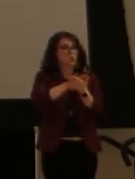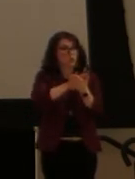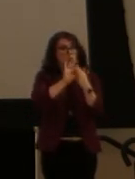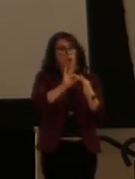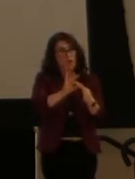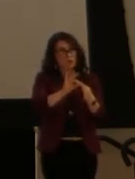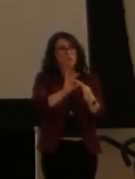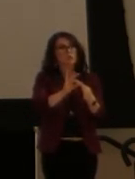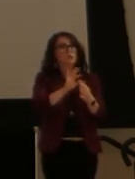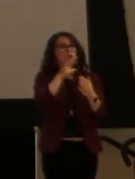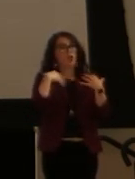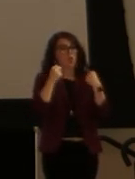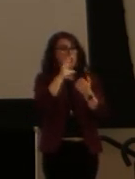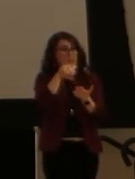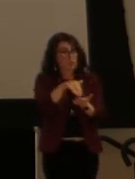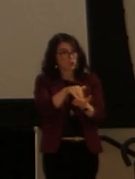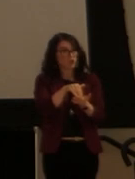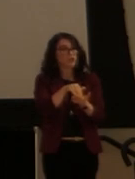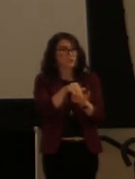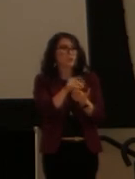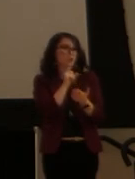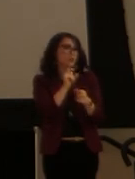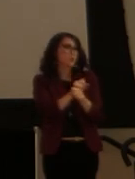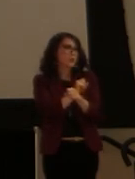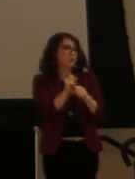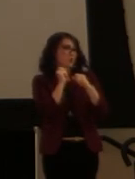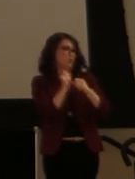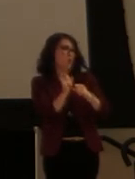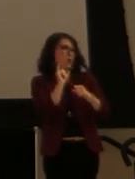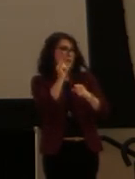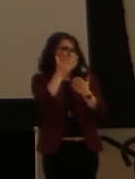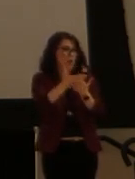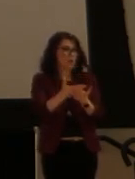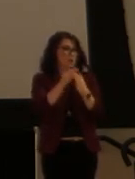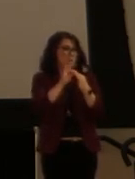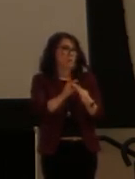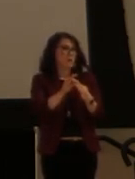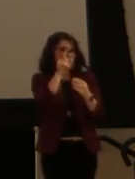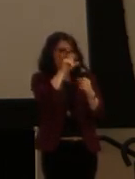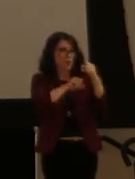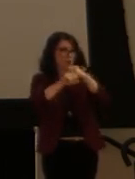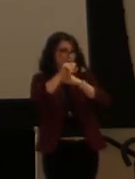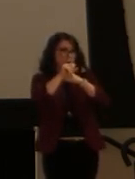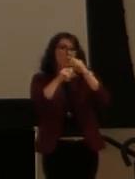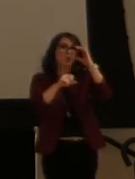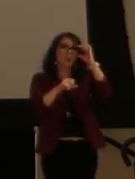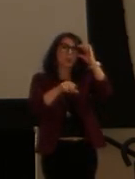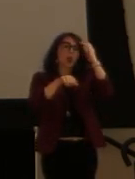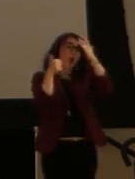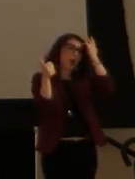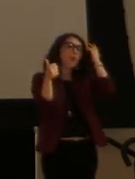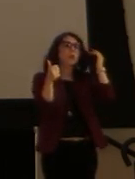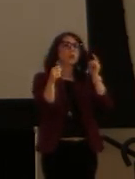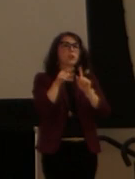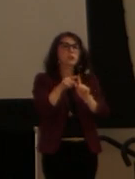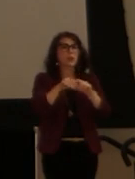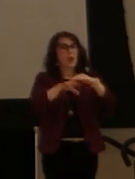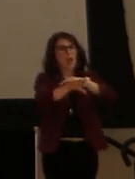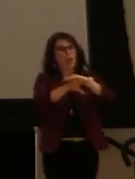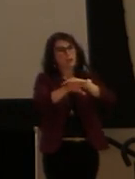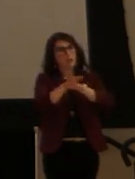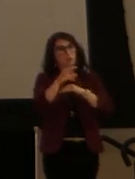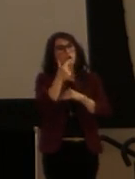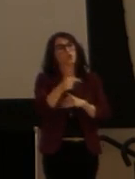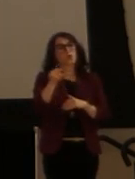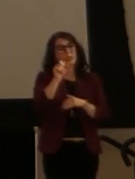health centers and are really strong in this evidence-based strategy. And another one is access to green spaces